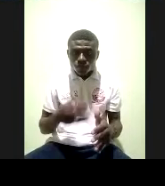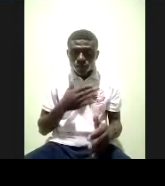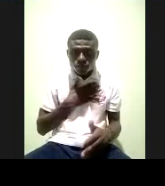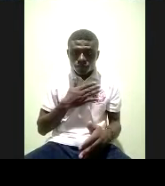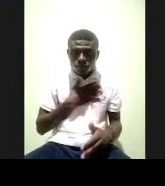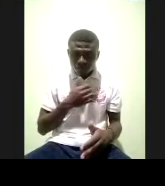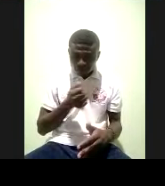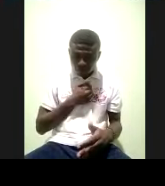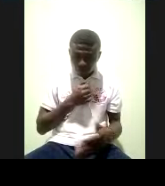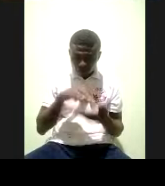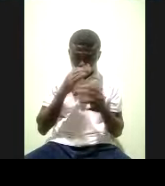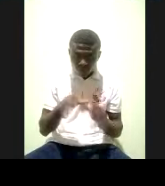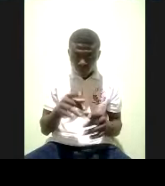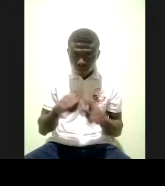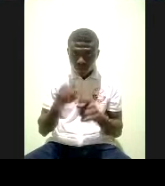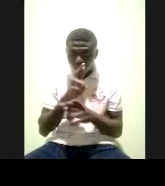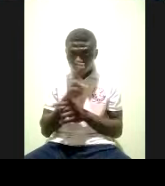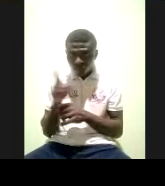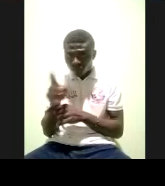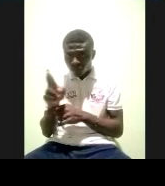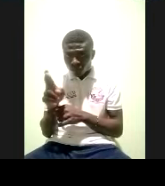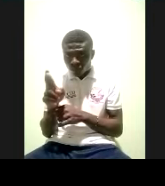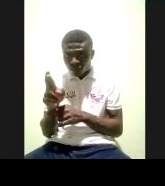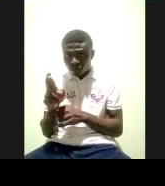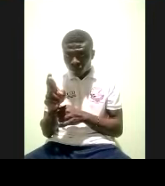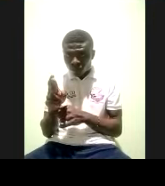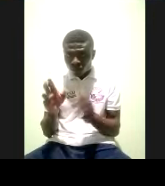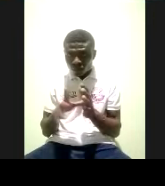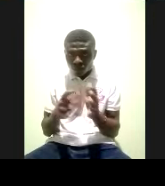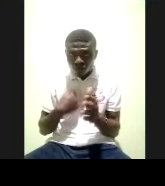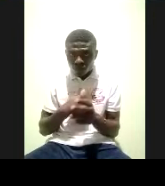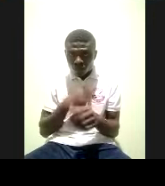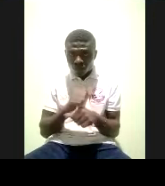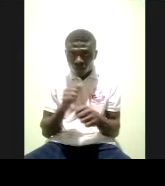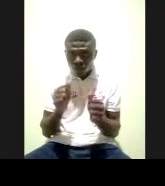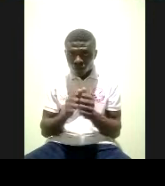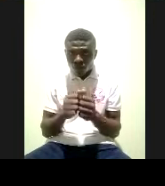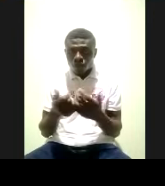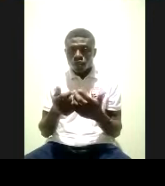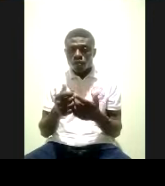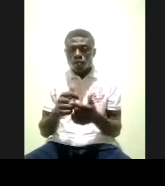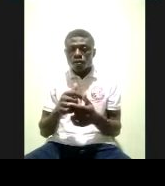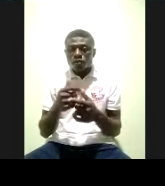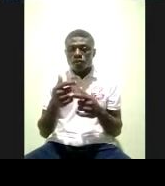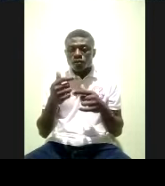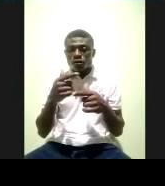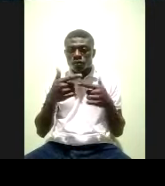work. And on the right side, I picked up from an image from the Google to show how they